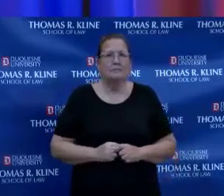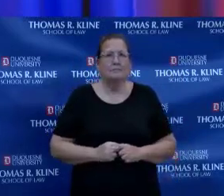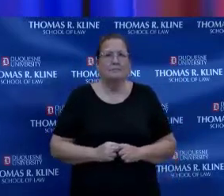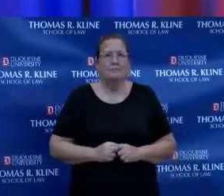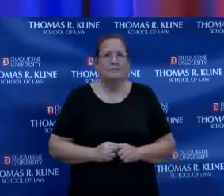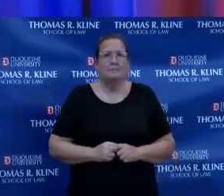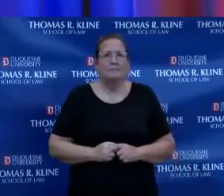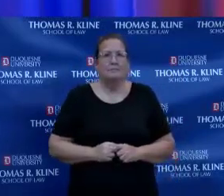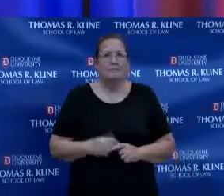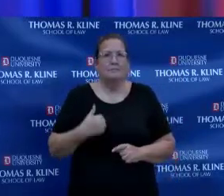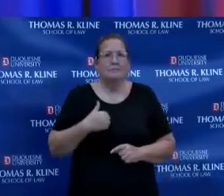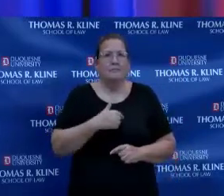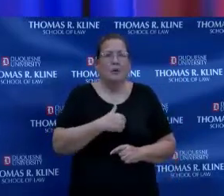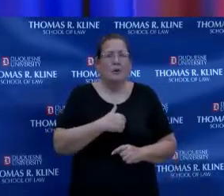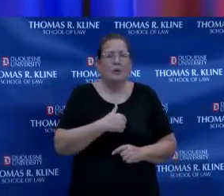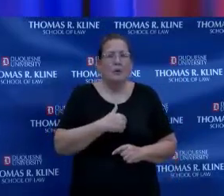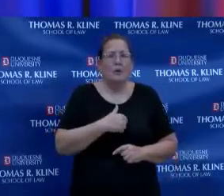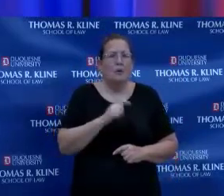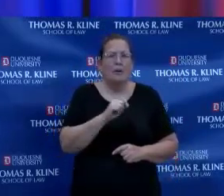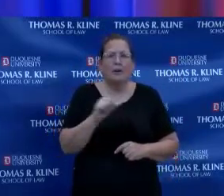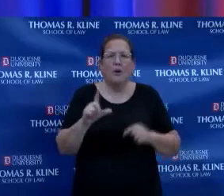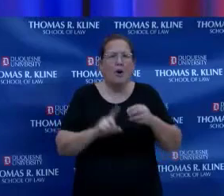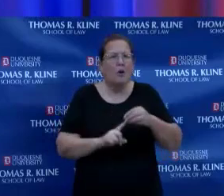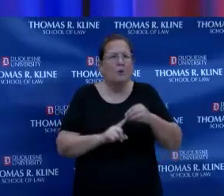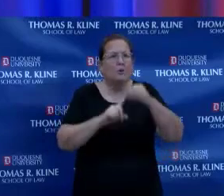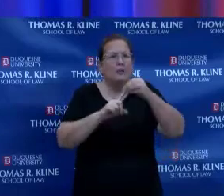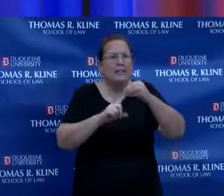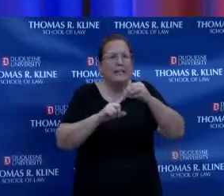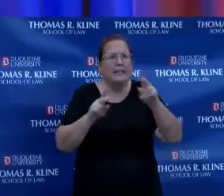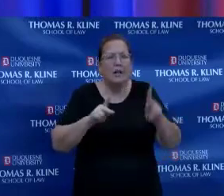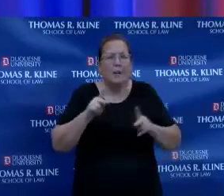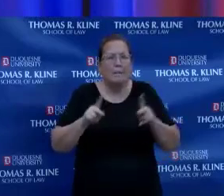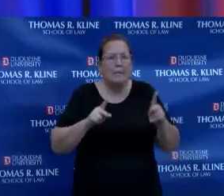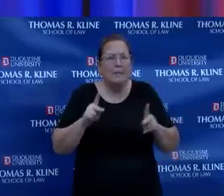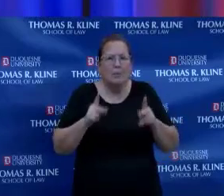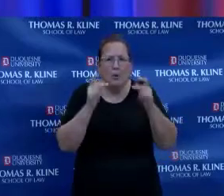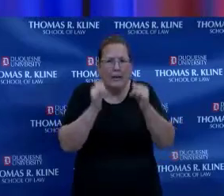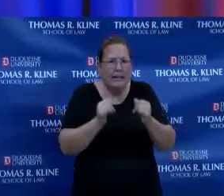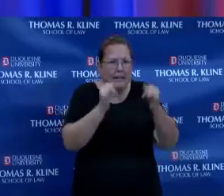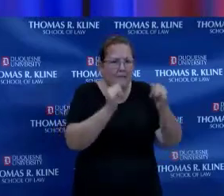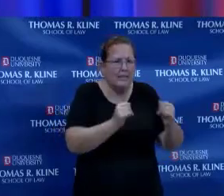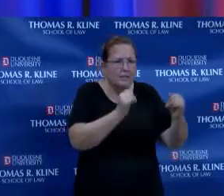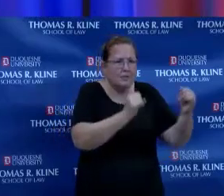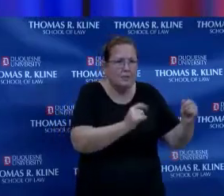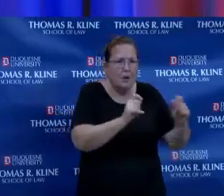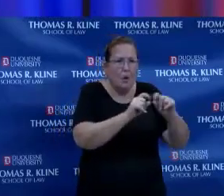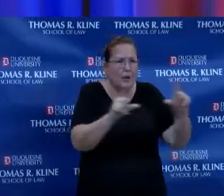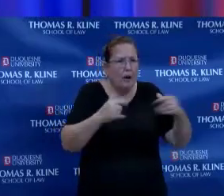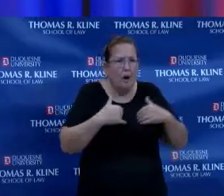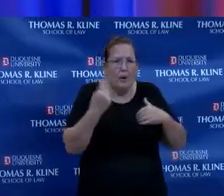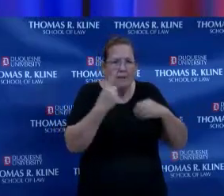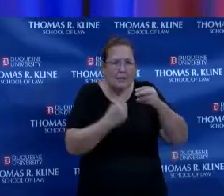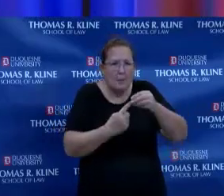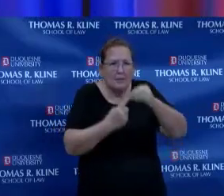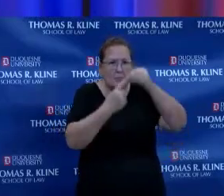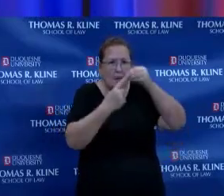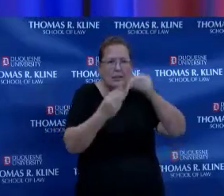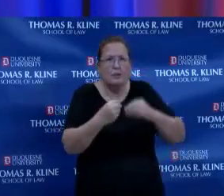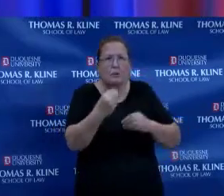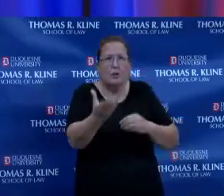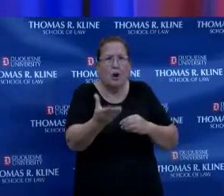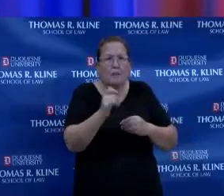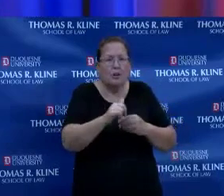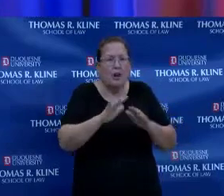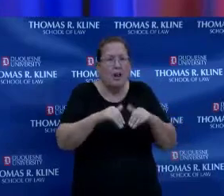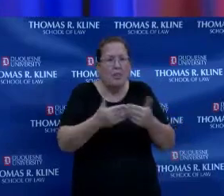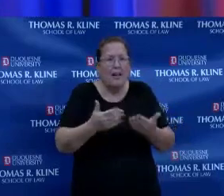We are all unique individuals, and we all have something special to offer. That's how we